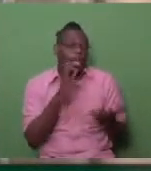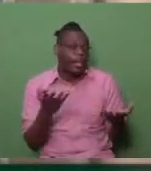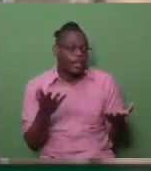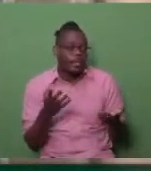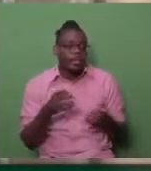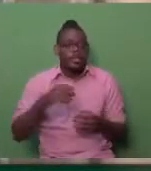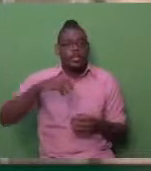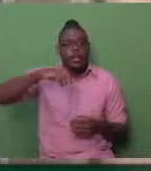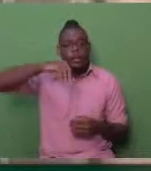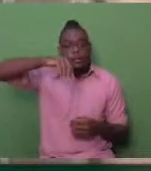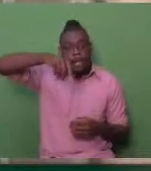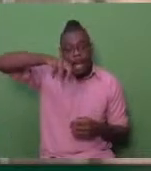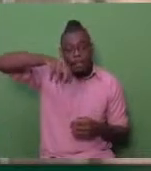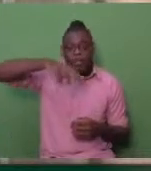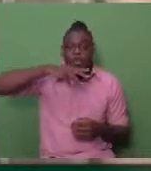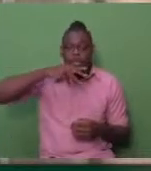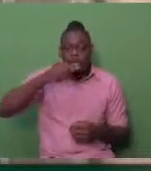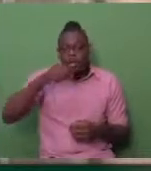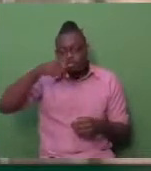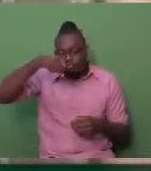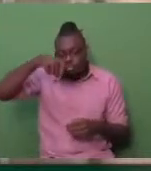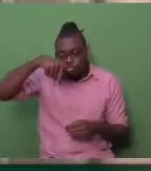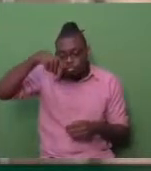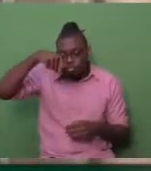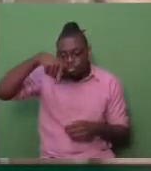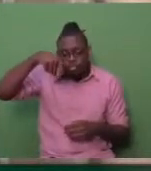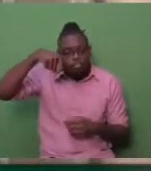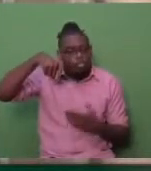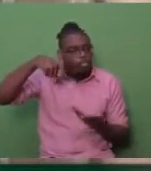country had a regular water supply.